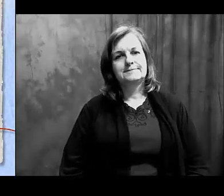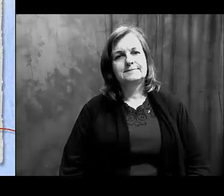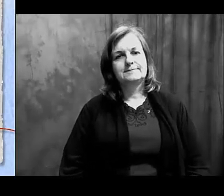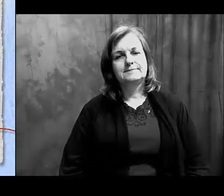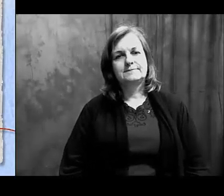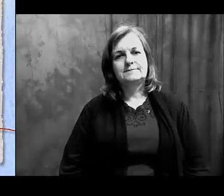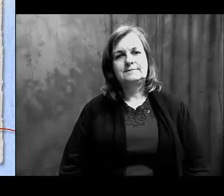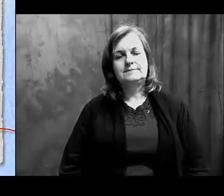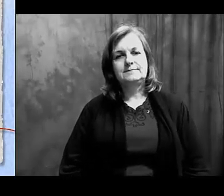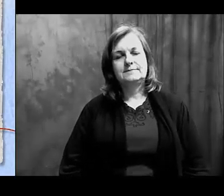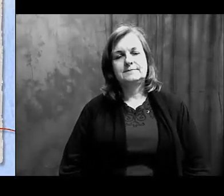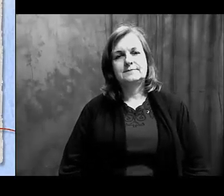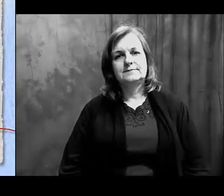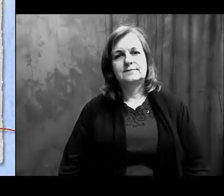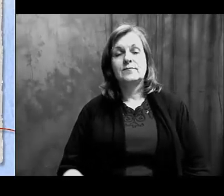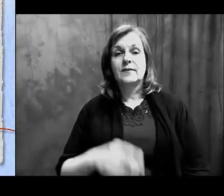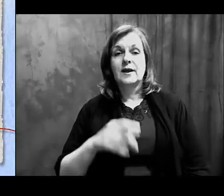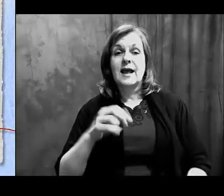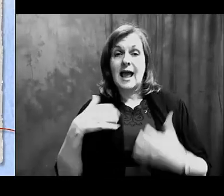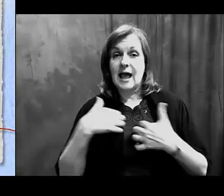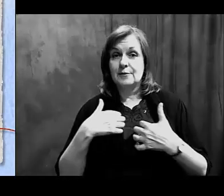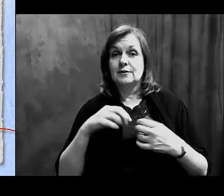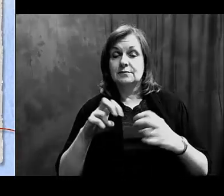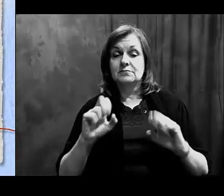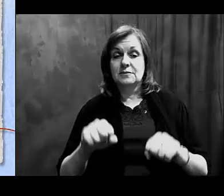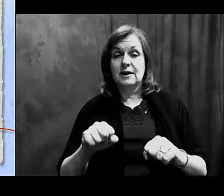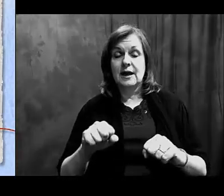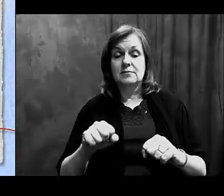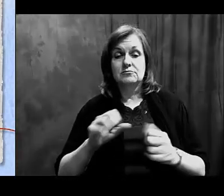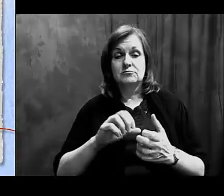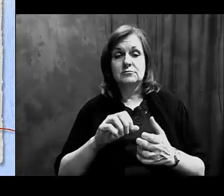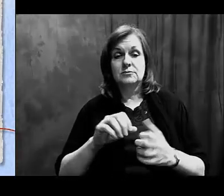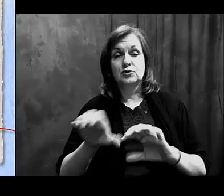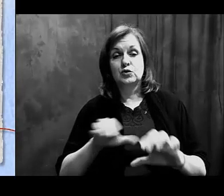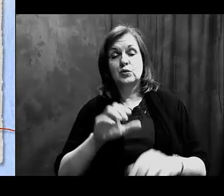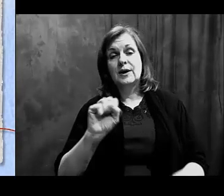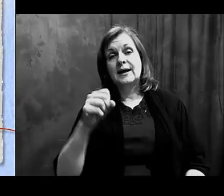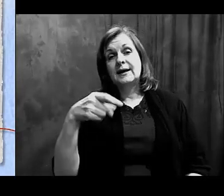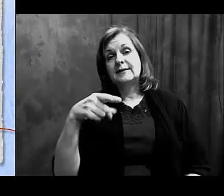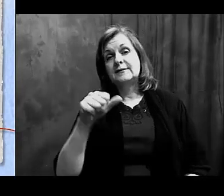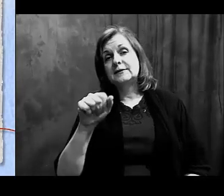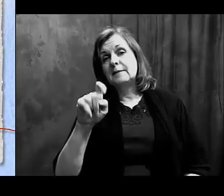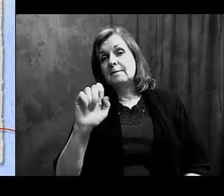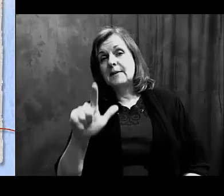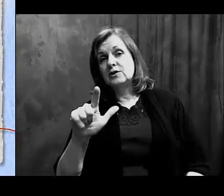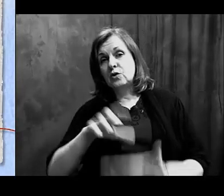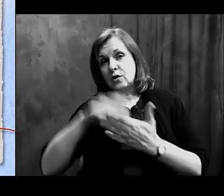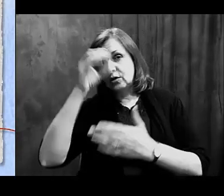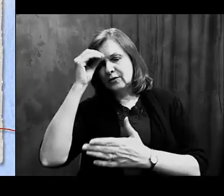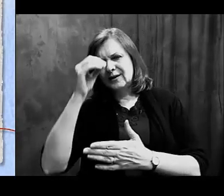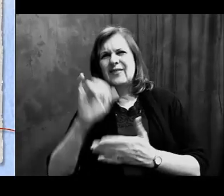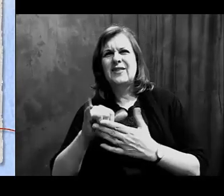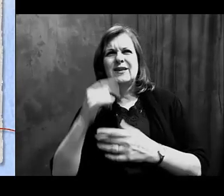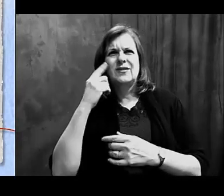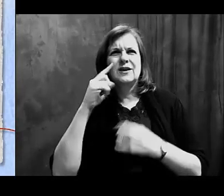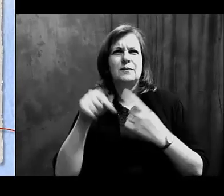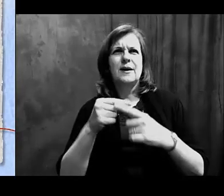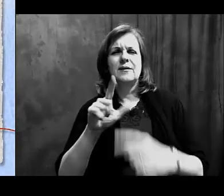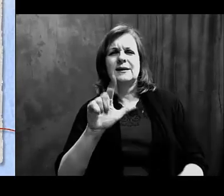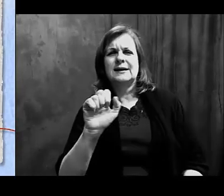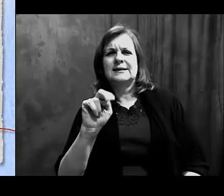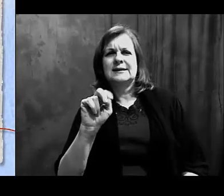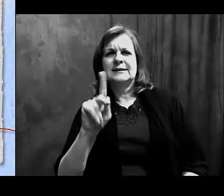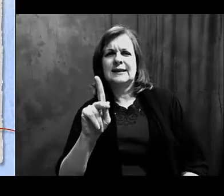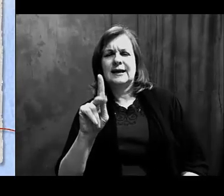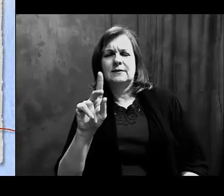as their ability to navigate, animals are very good at spatial learning. So essentially this is landmarks. Think about